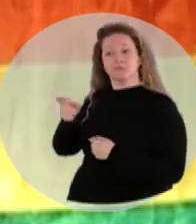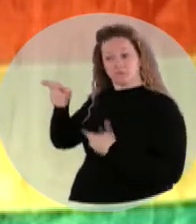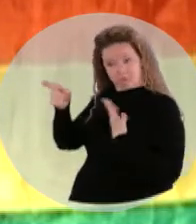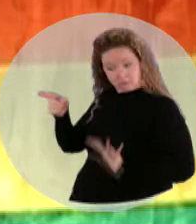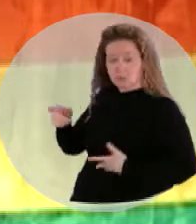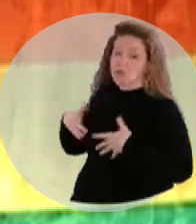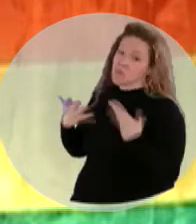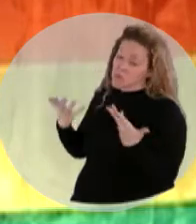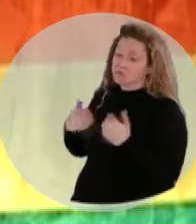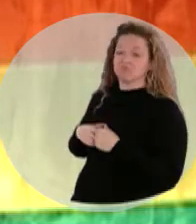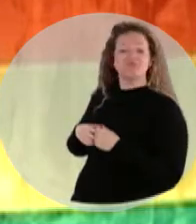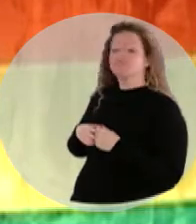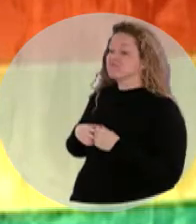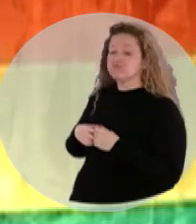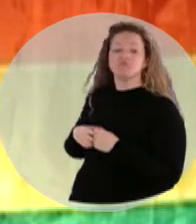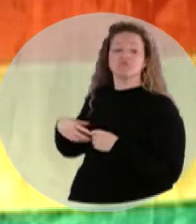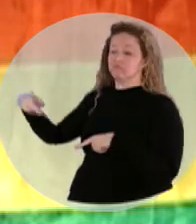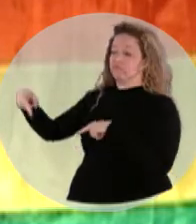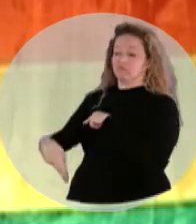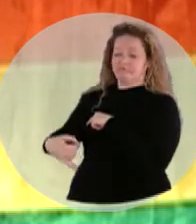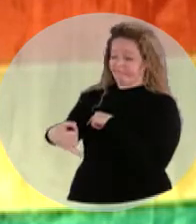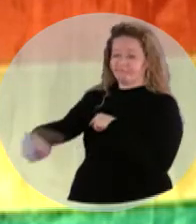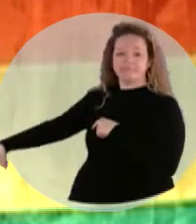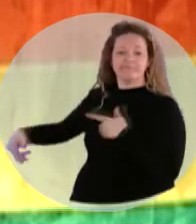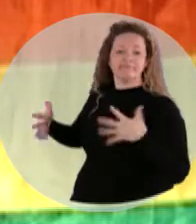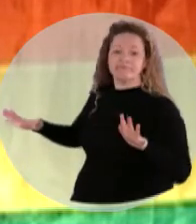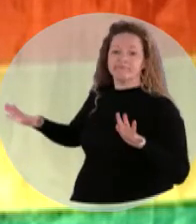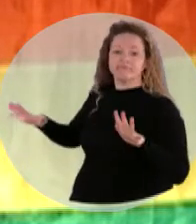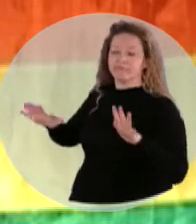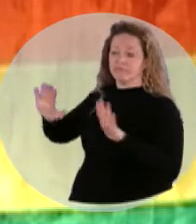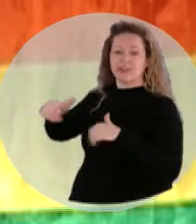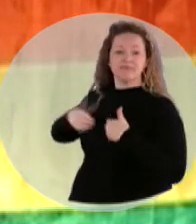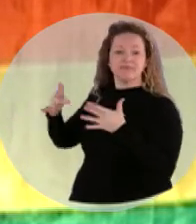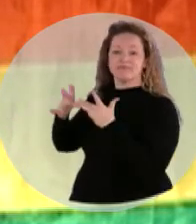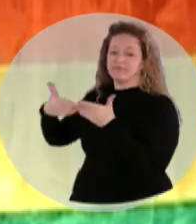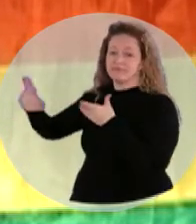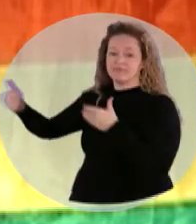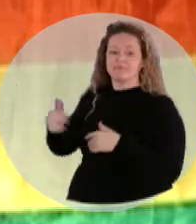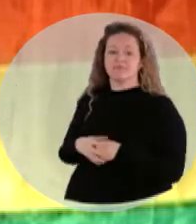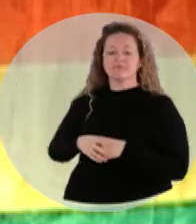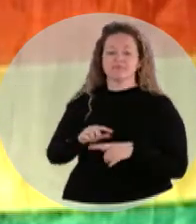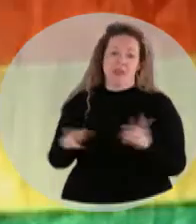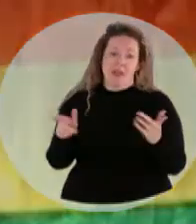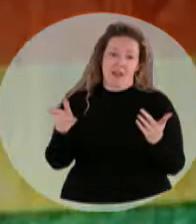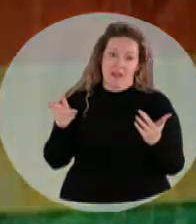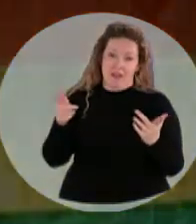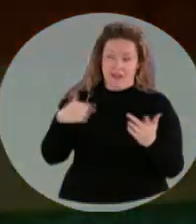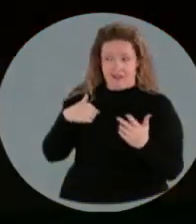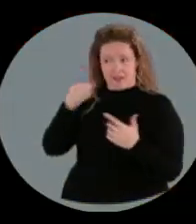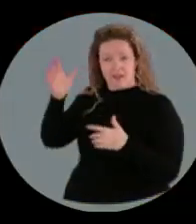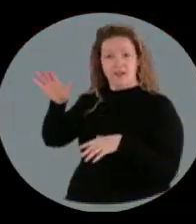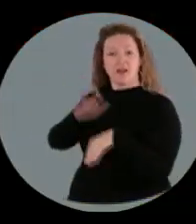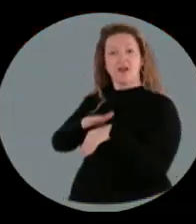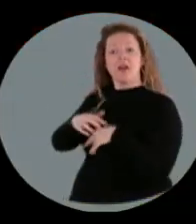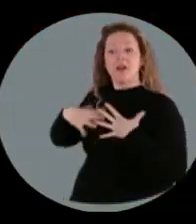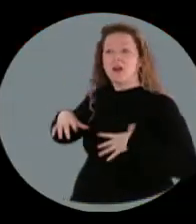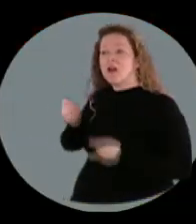cut me out of their lives. But I would never again just fit in for somebody else.